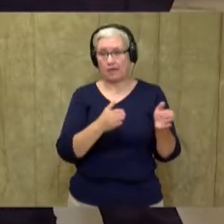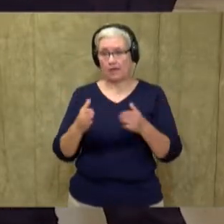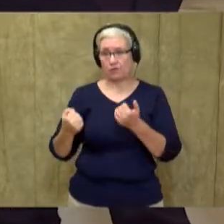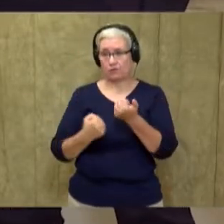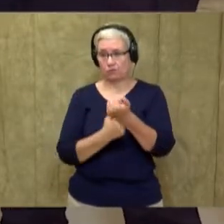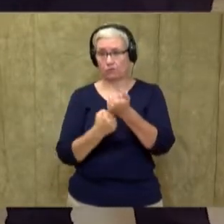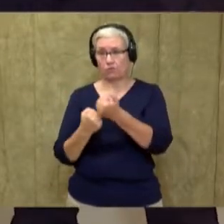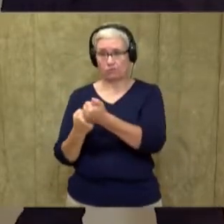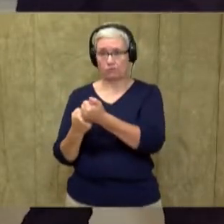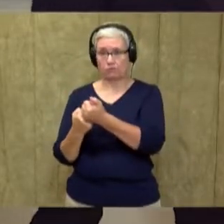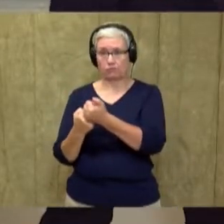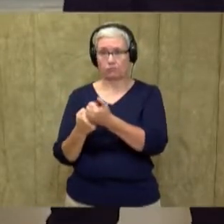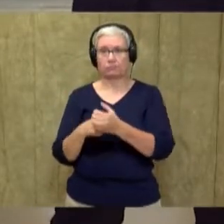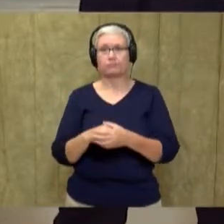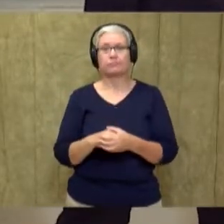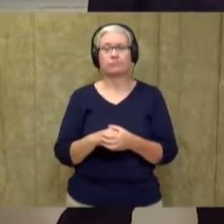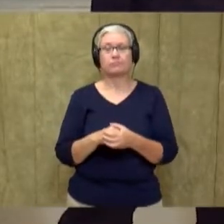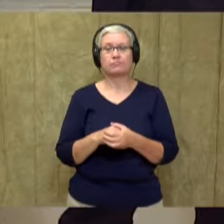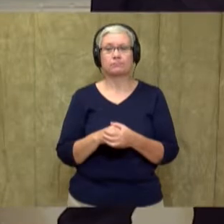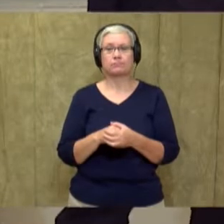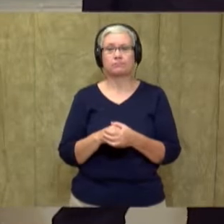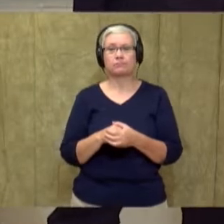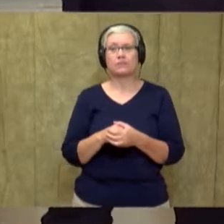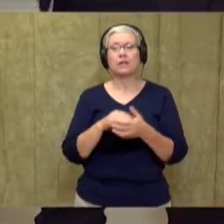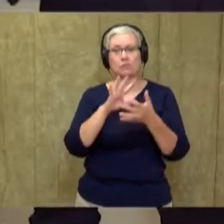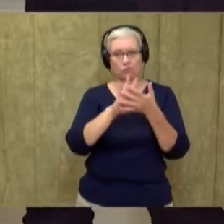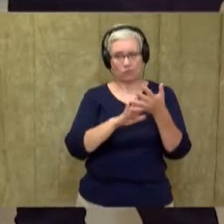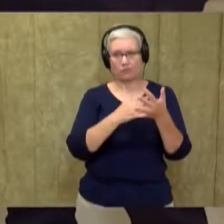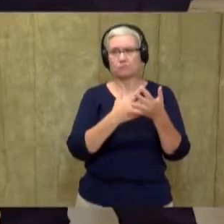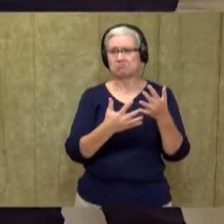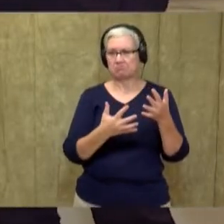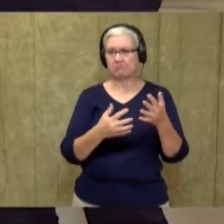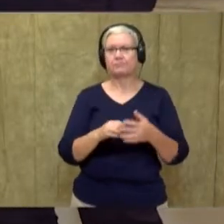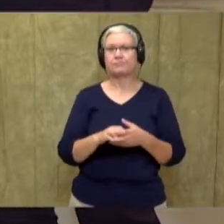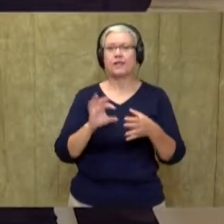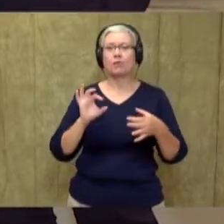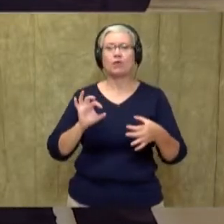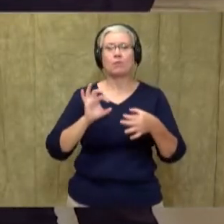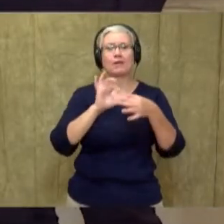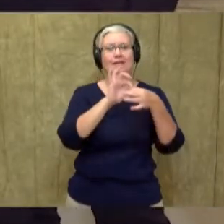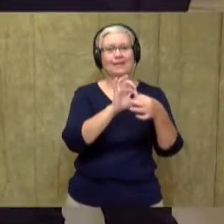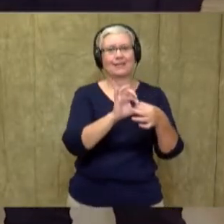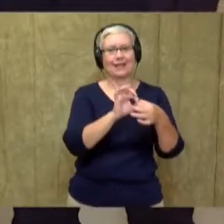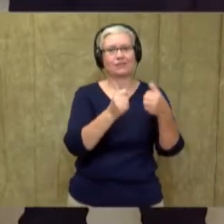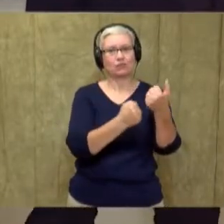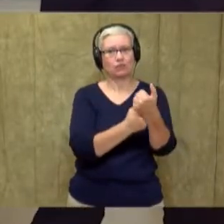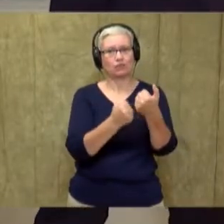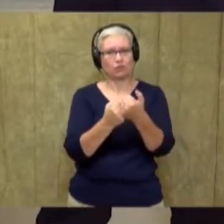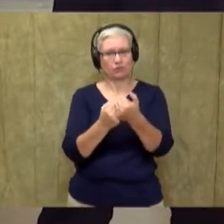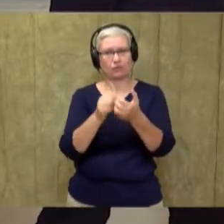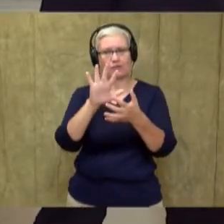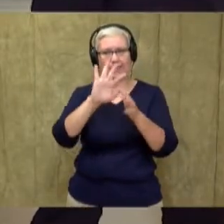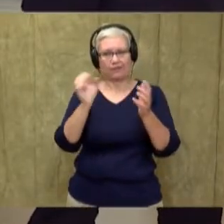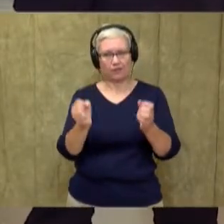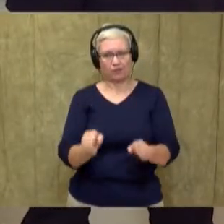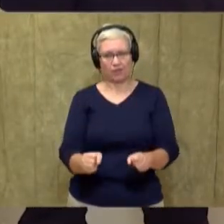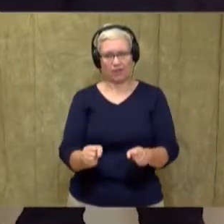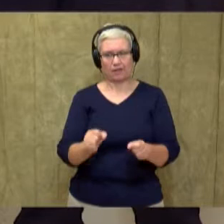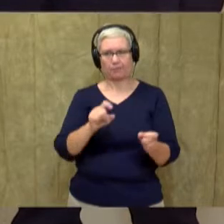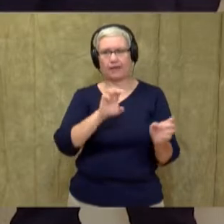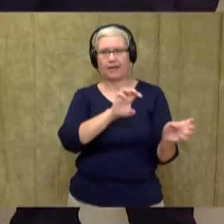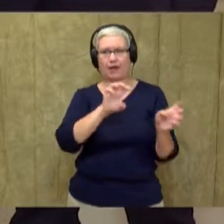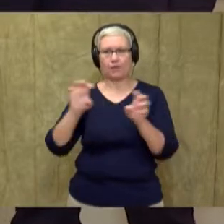structure within the graphs that I'm going to show you, and then I want to make connection to the structures of